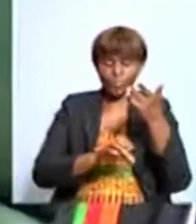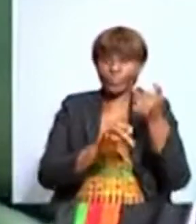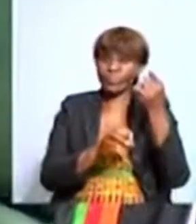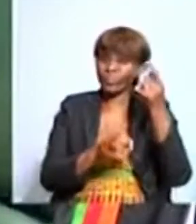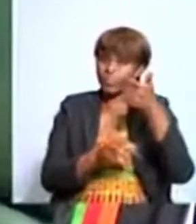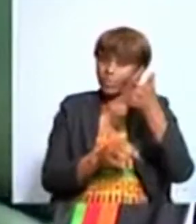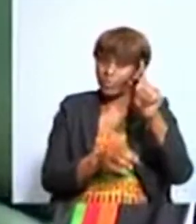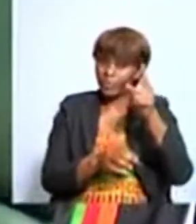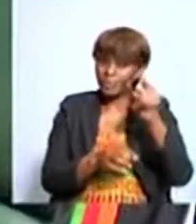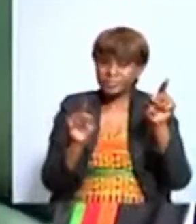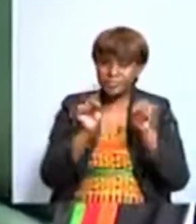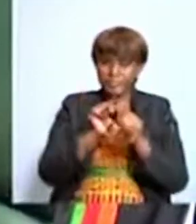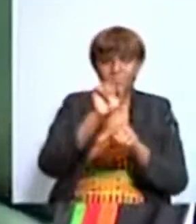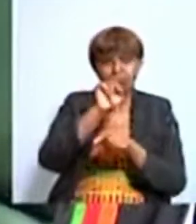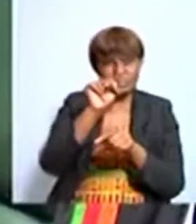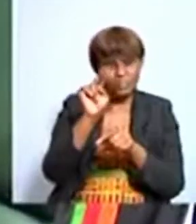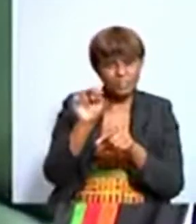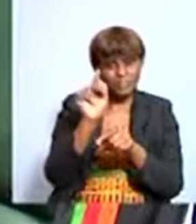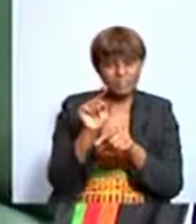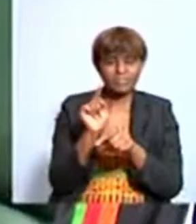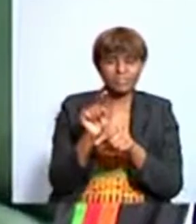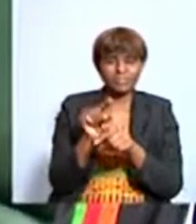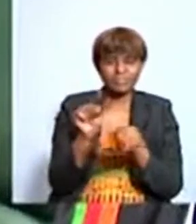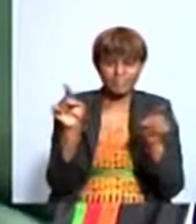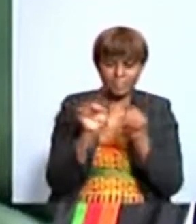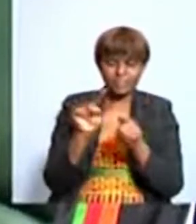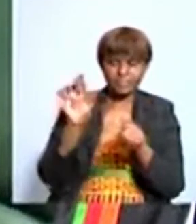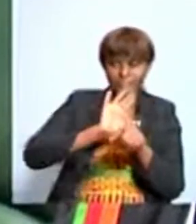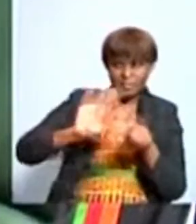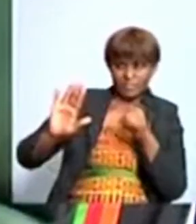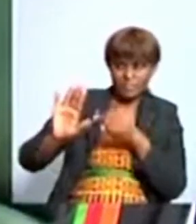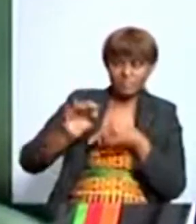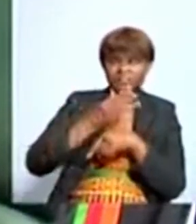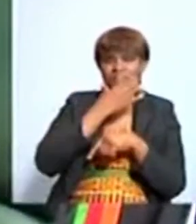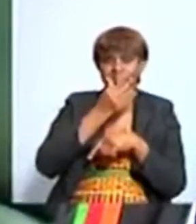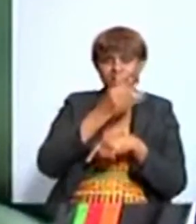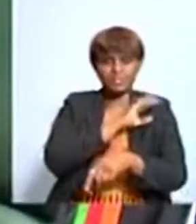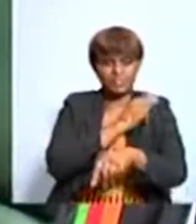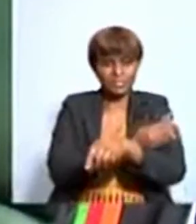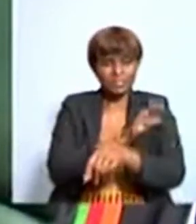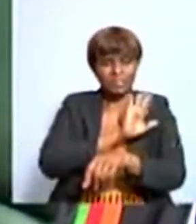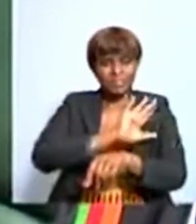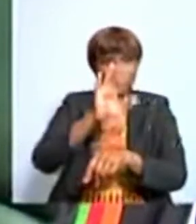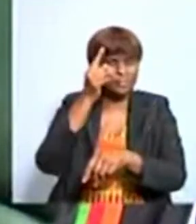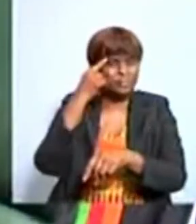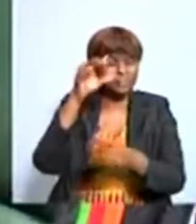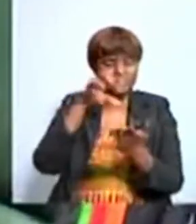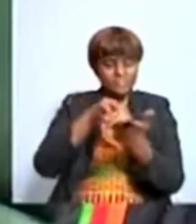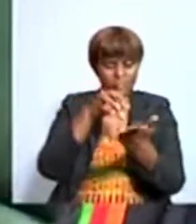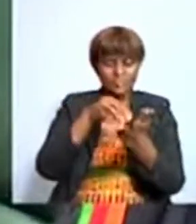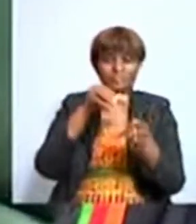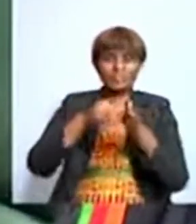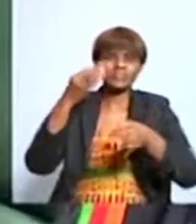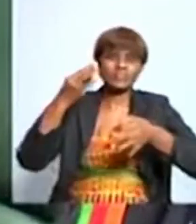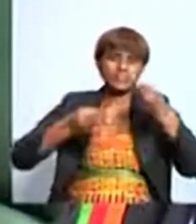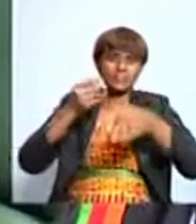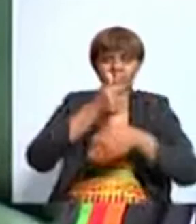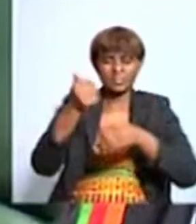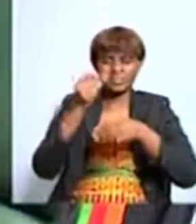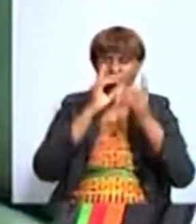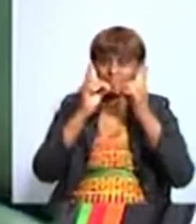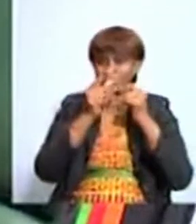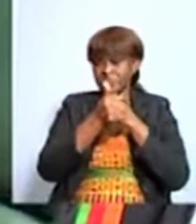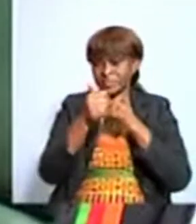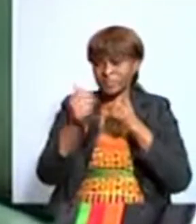to. Clause 22, suspension of commission's power for matter in court. Any